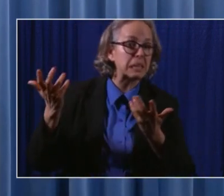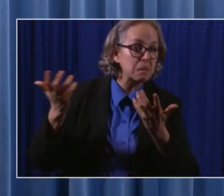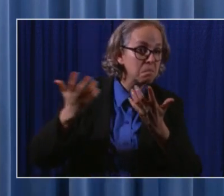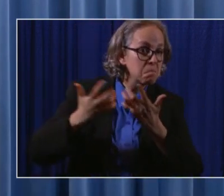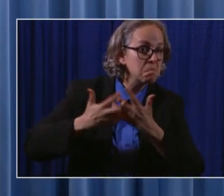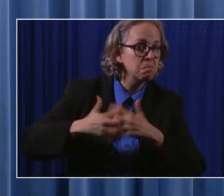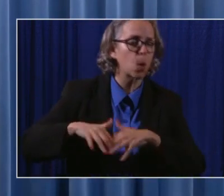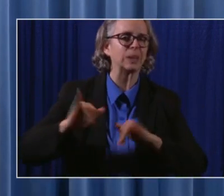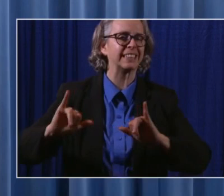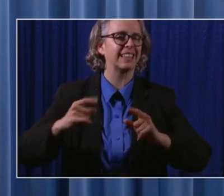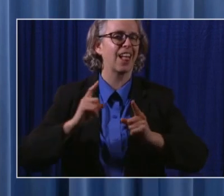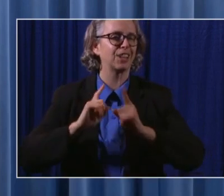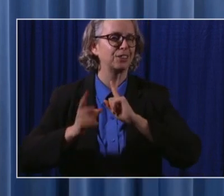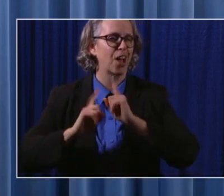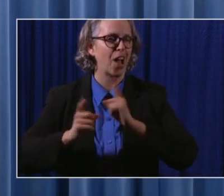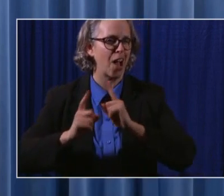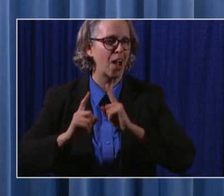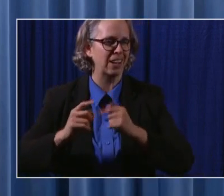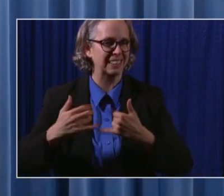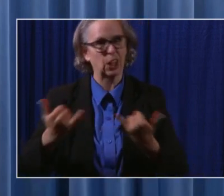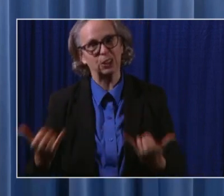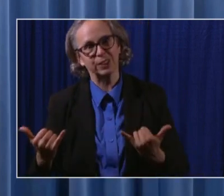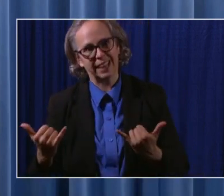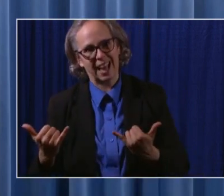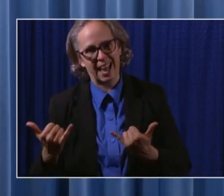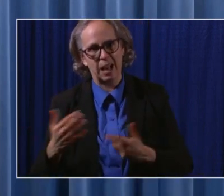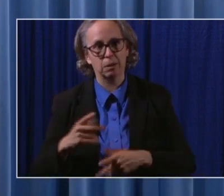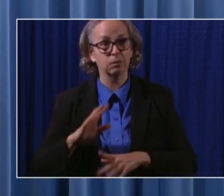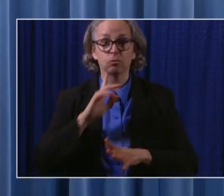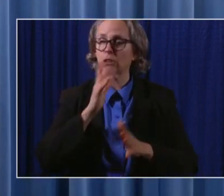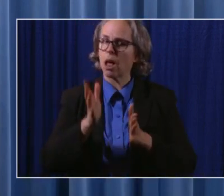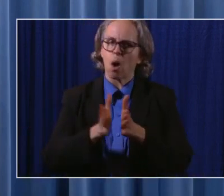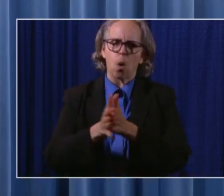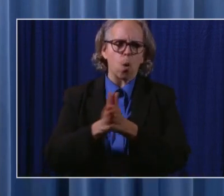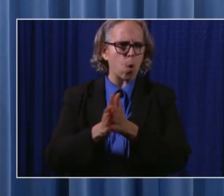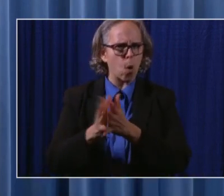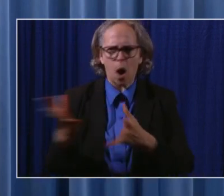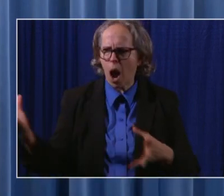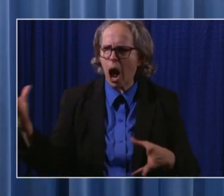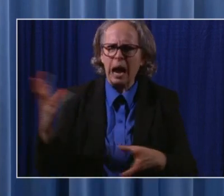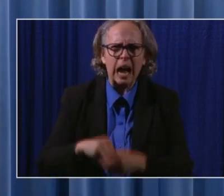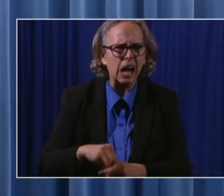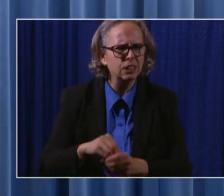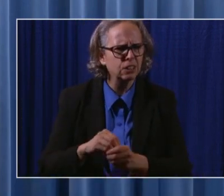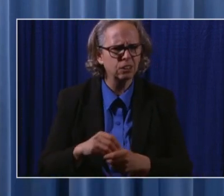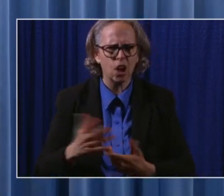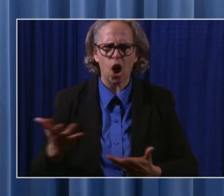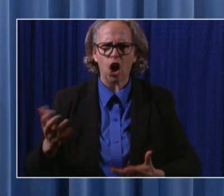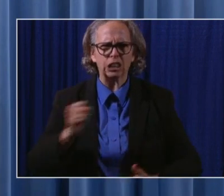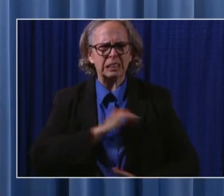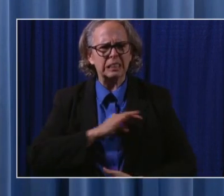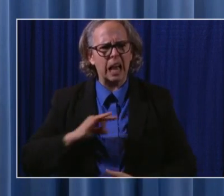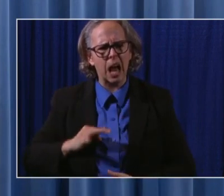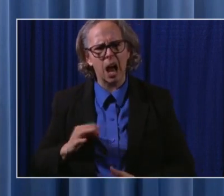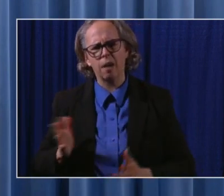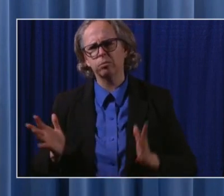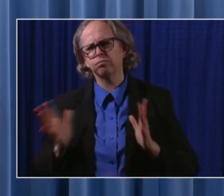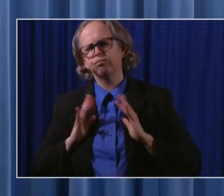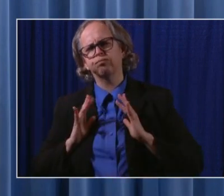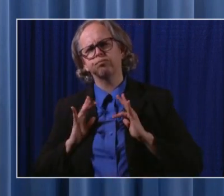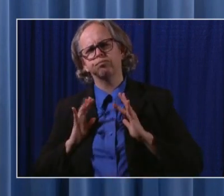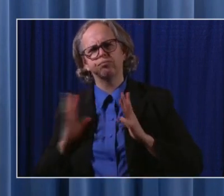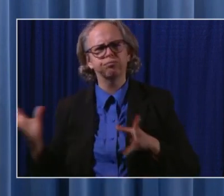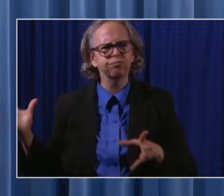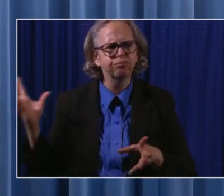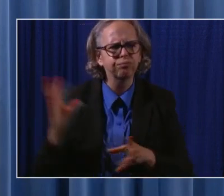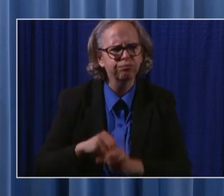that discussion, but she was very engaged. Her staff was very engaged. We've been able to follow up with them since